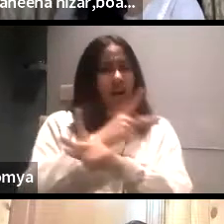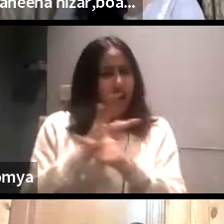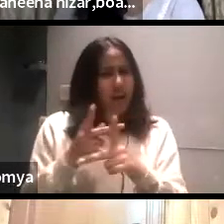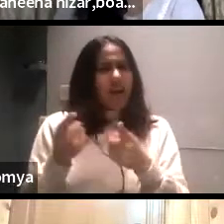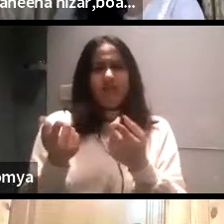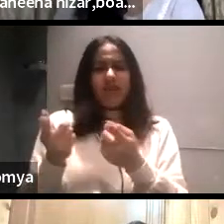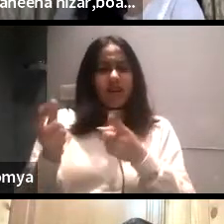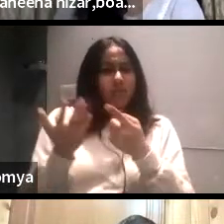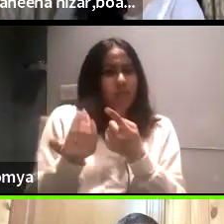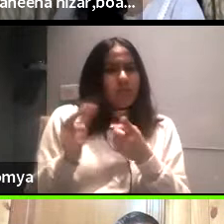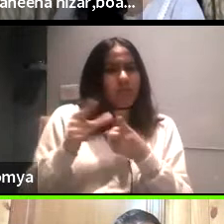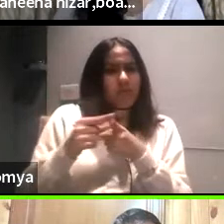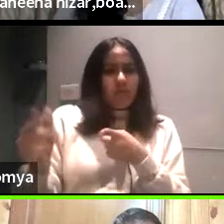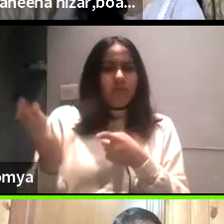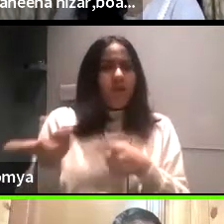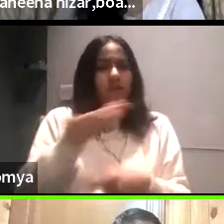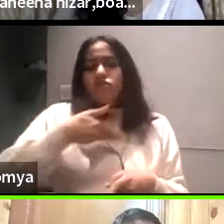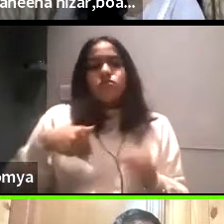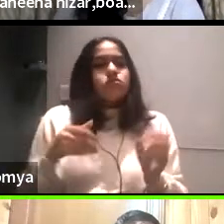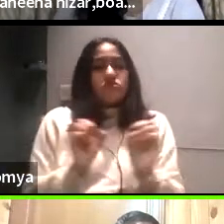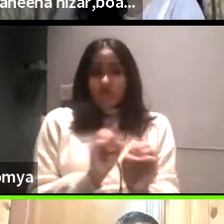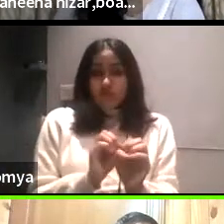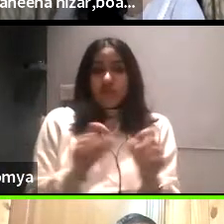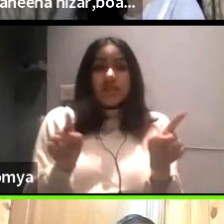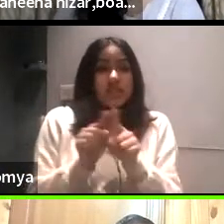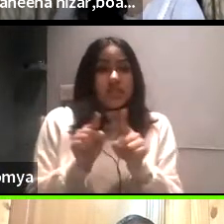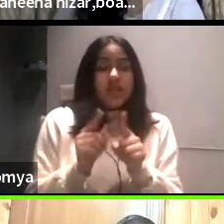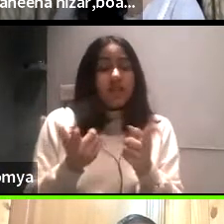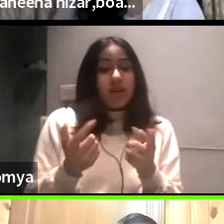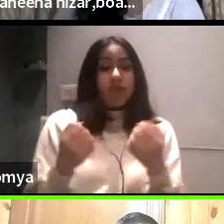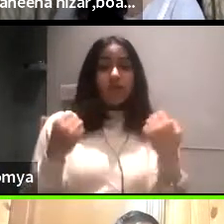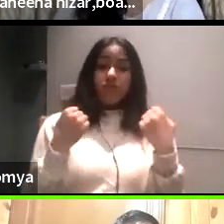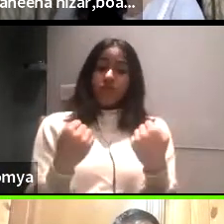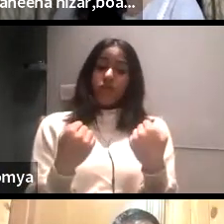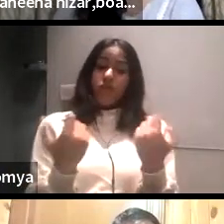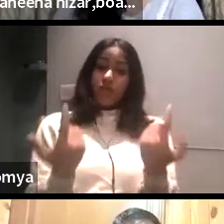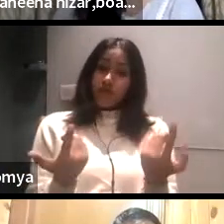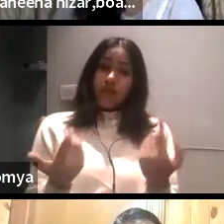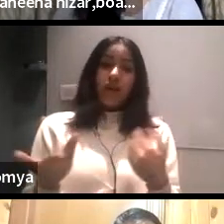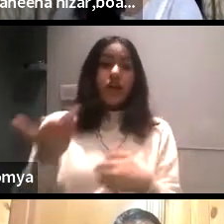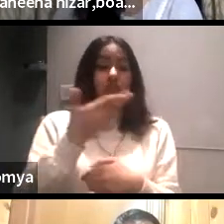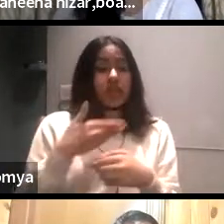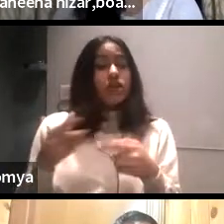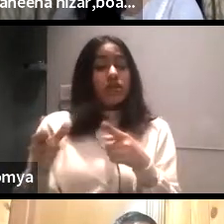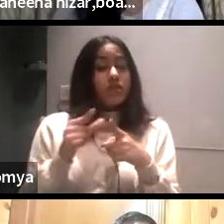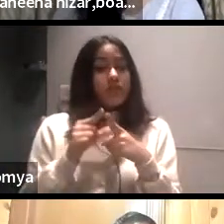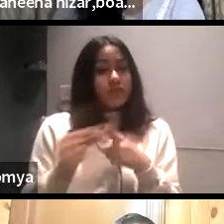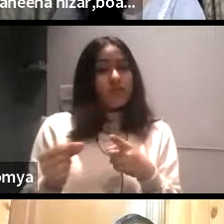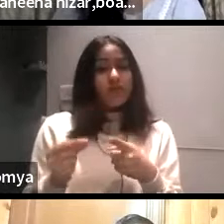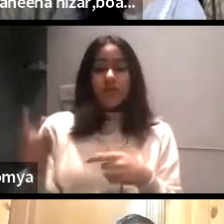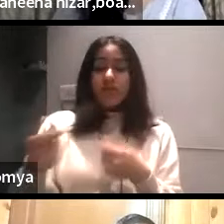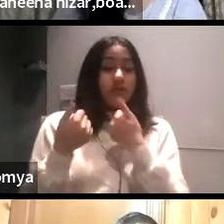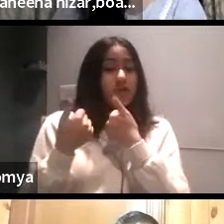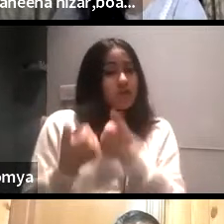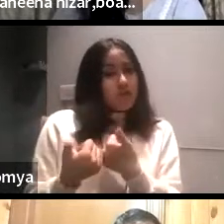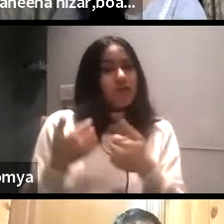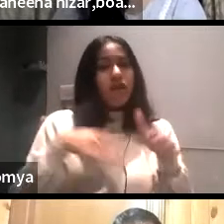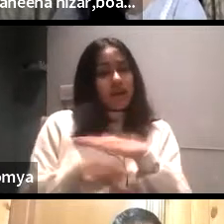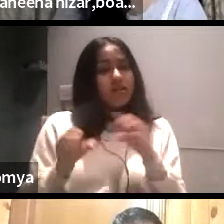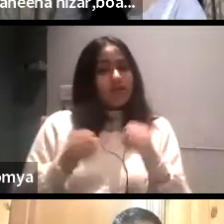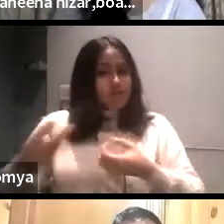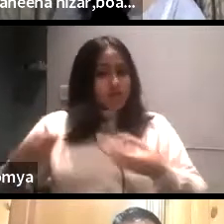have. And it's far more stronger. So they would definitely make very good